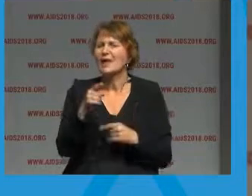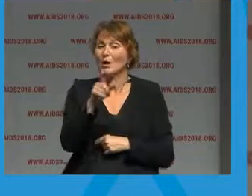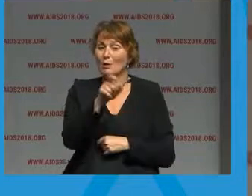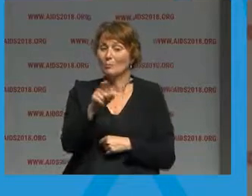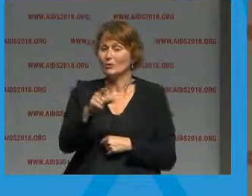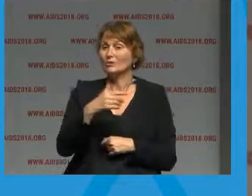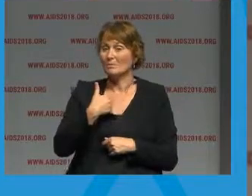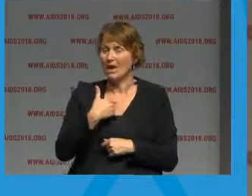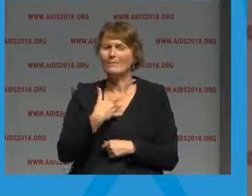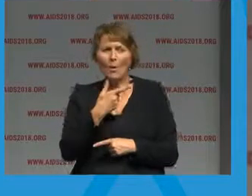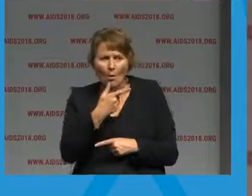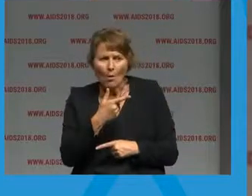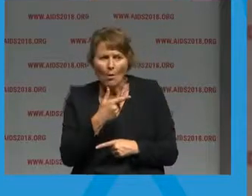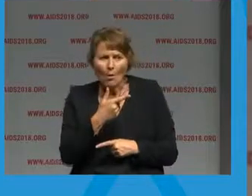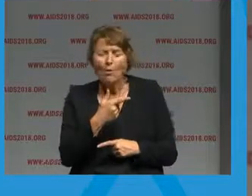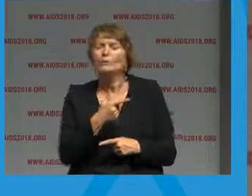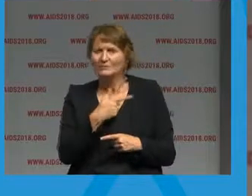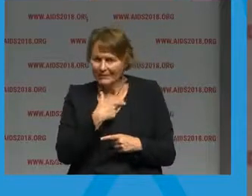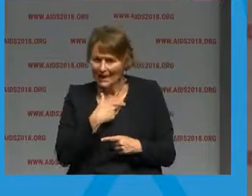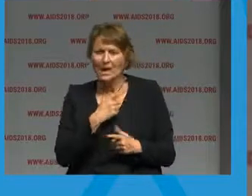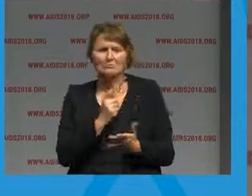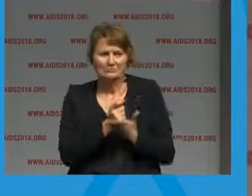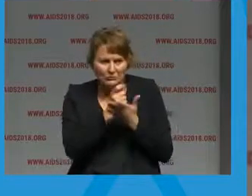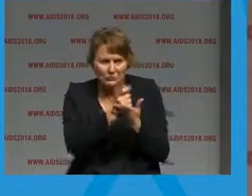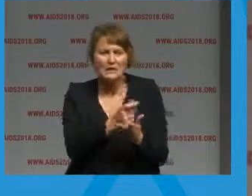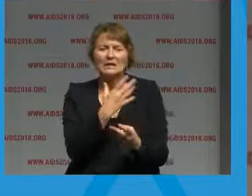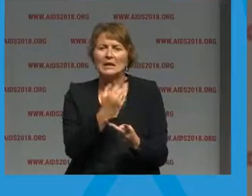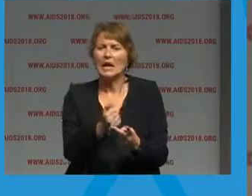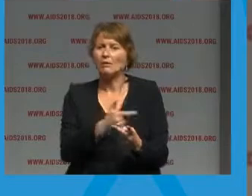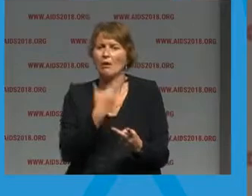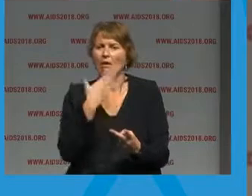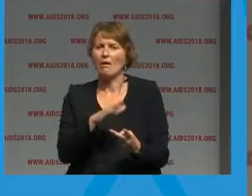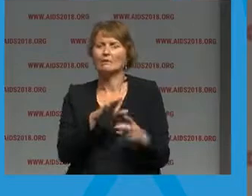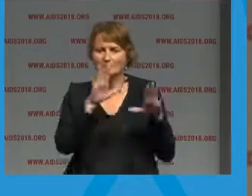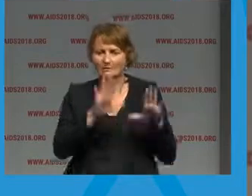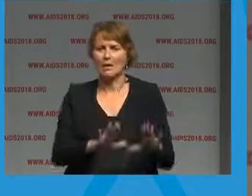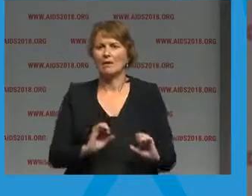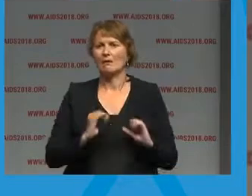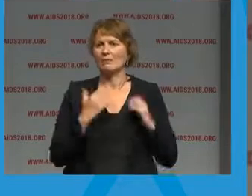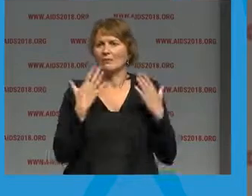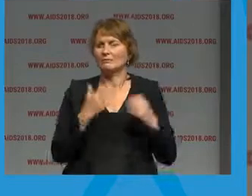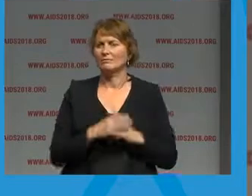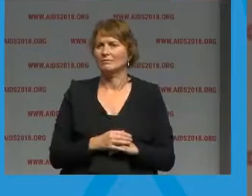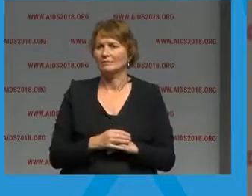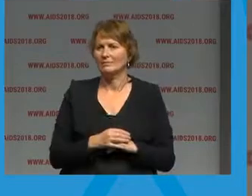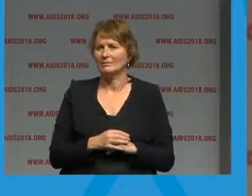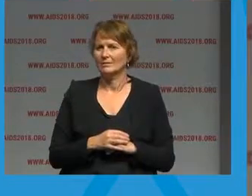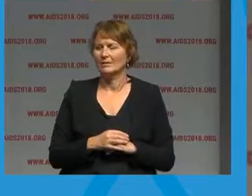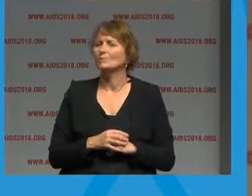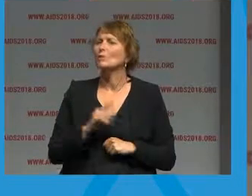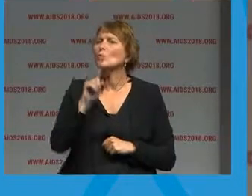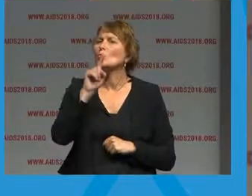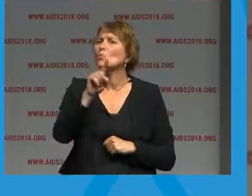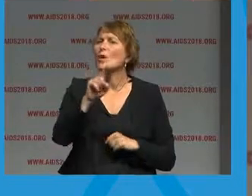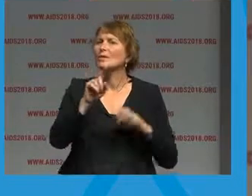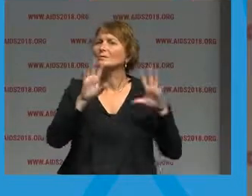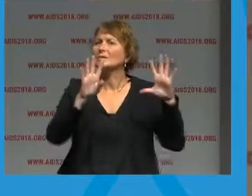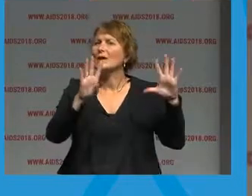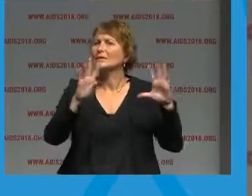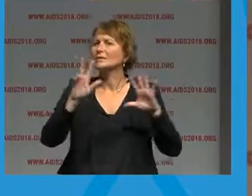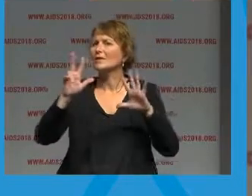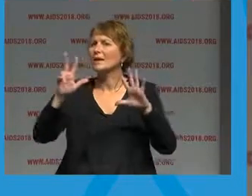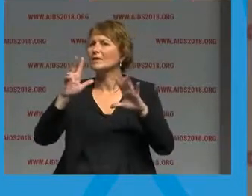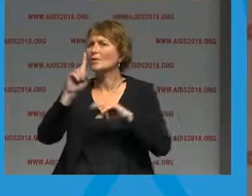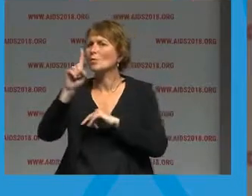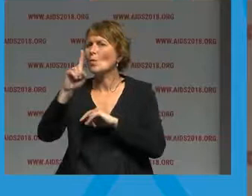those lucky enough to receive it, if this is not where we were in 1981,